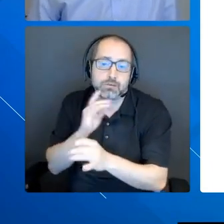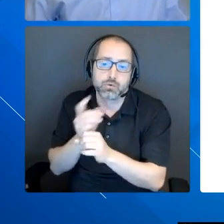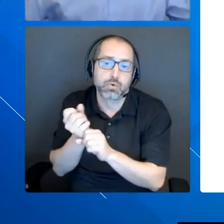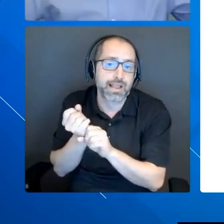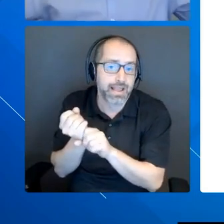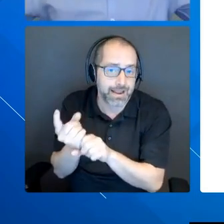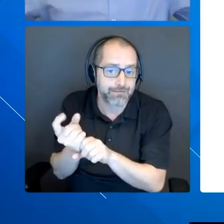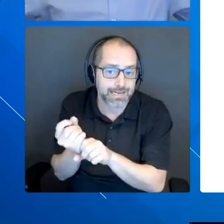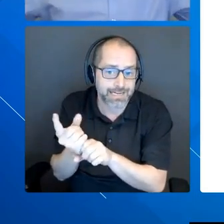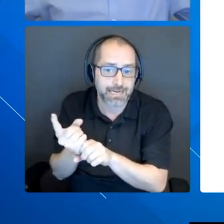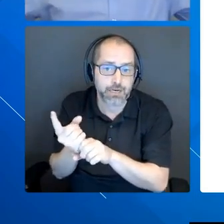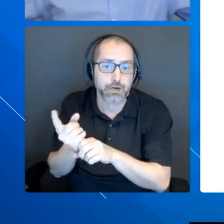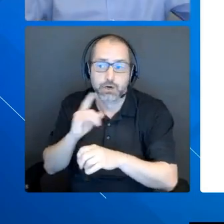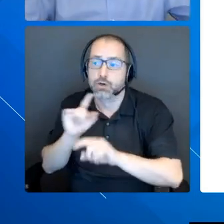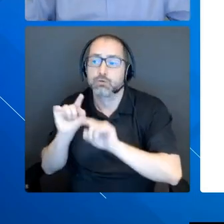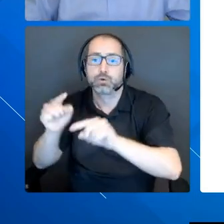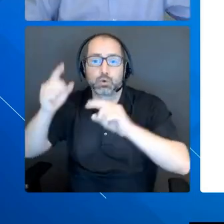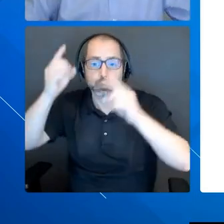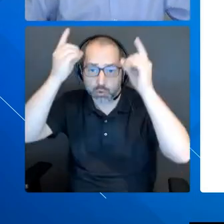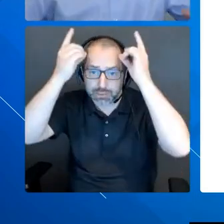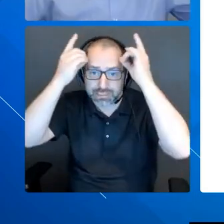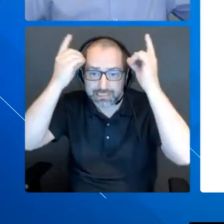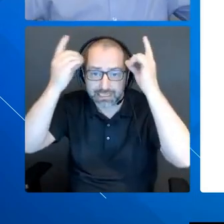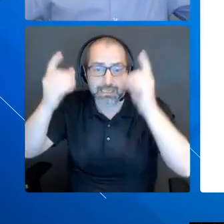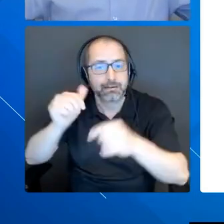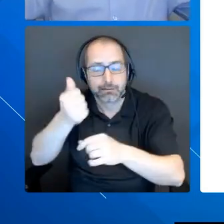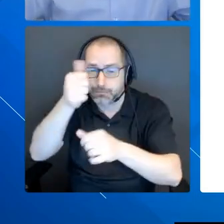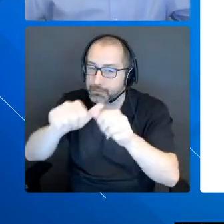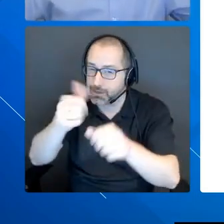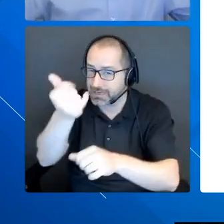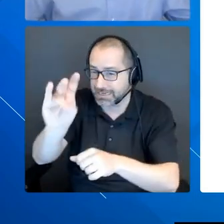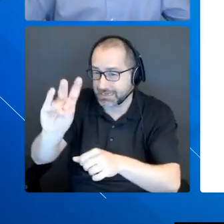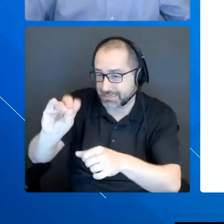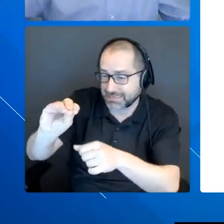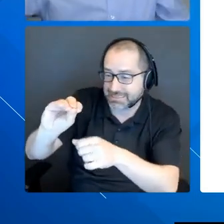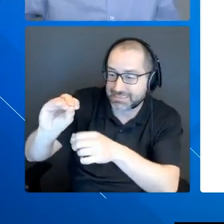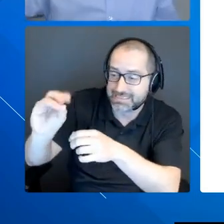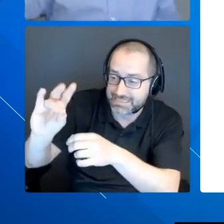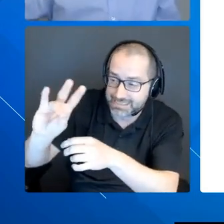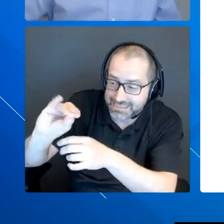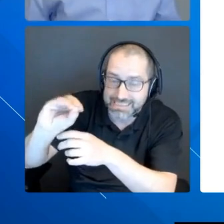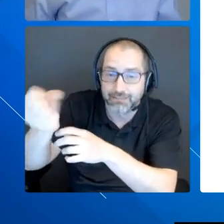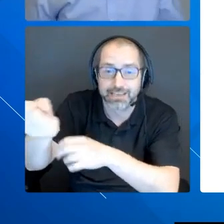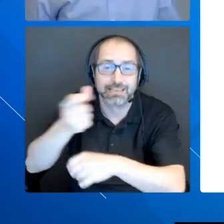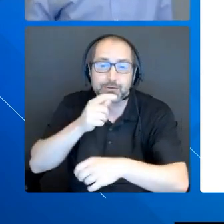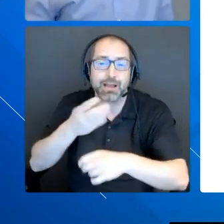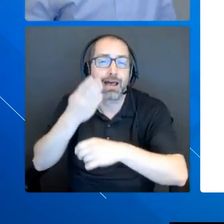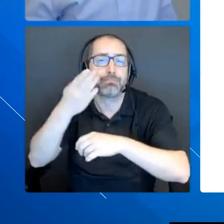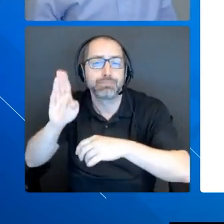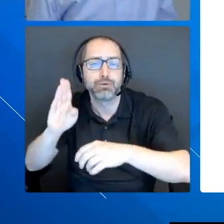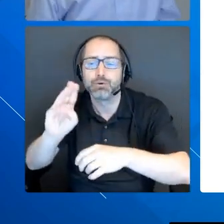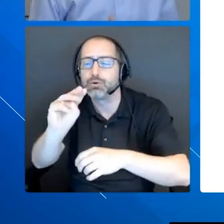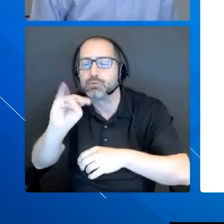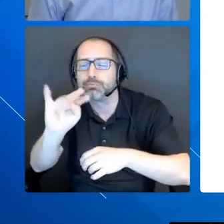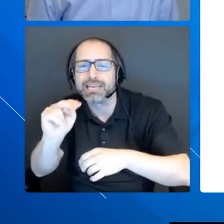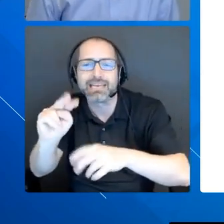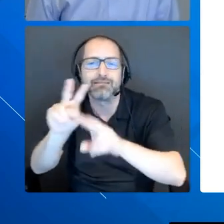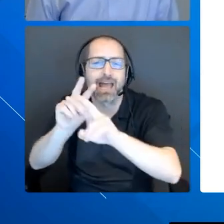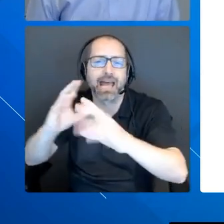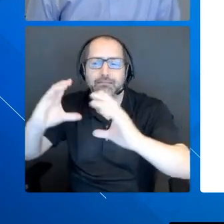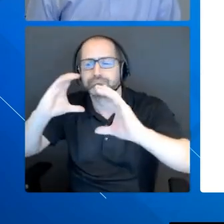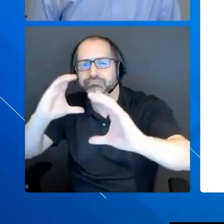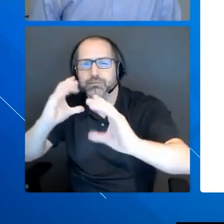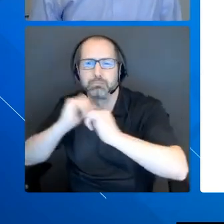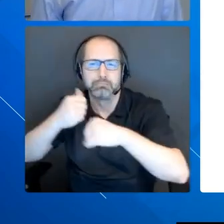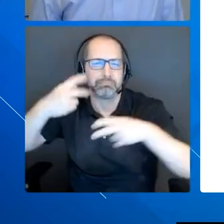was Disney. We would load up in that big full size. Remember, this is the 70s. That big full size blue minivan with the big window in the back. We would load it up and we would go down to